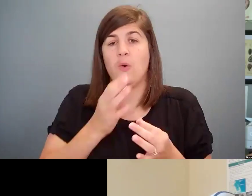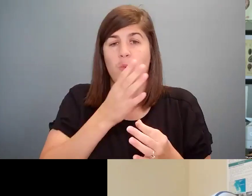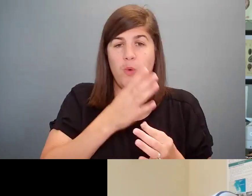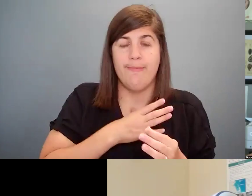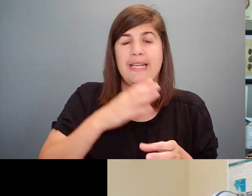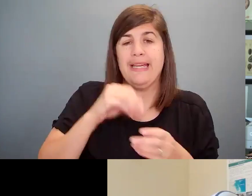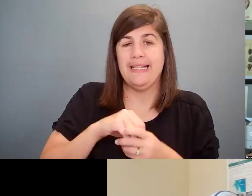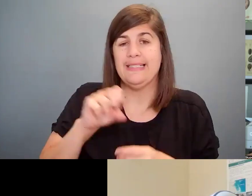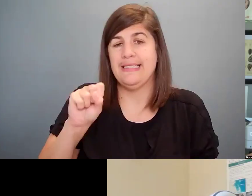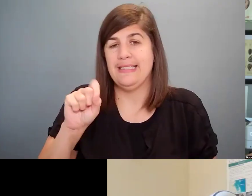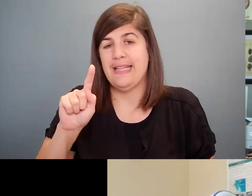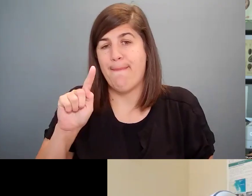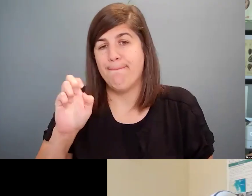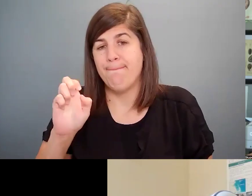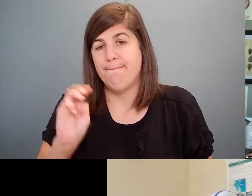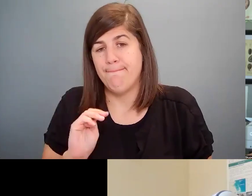STEM. Um,